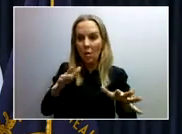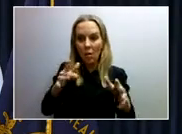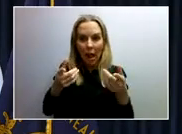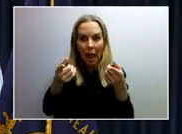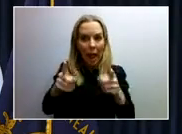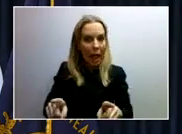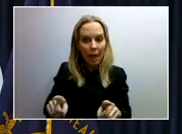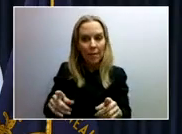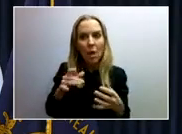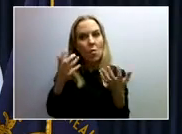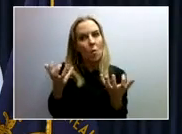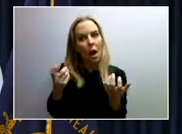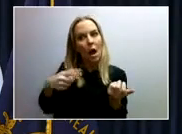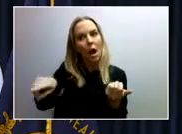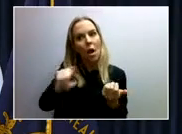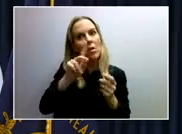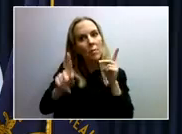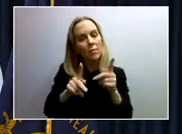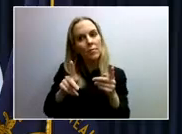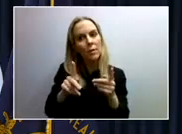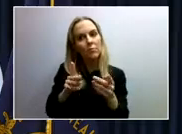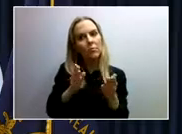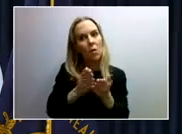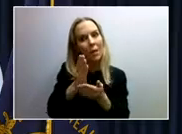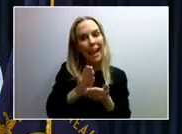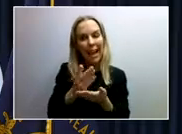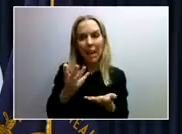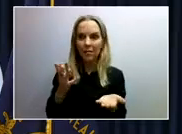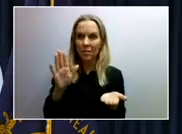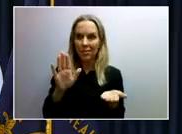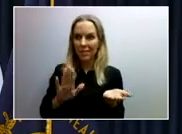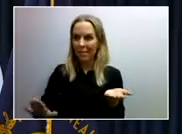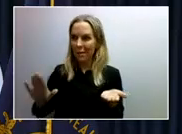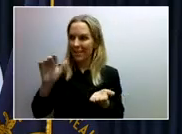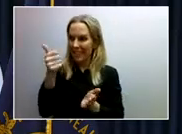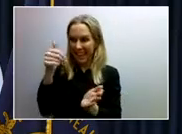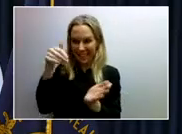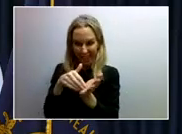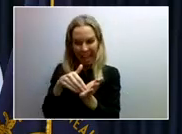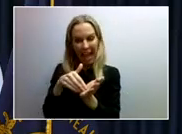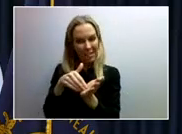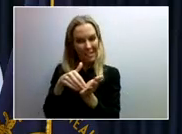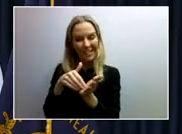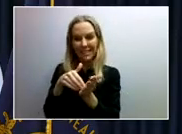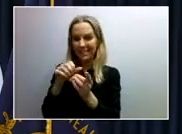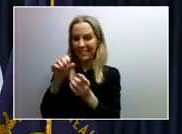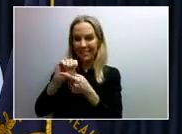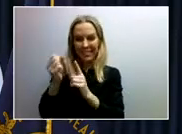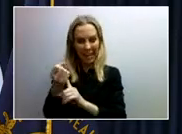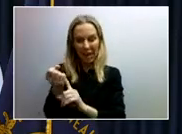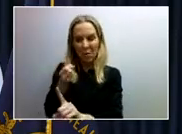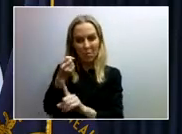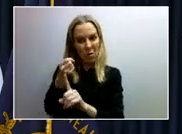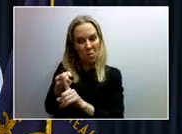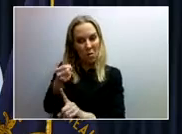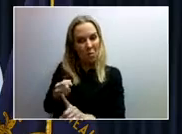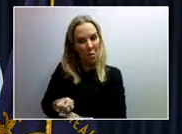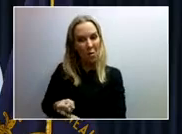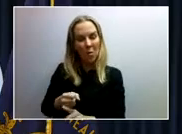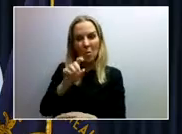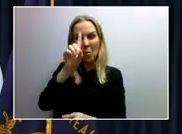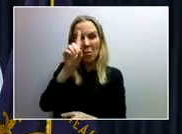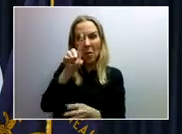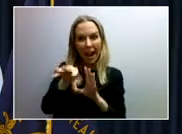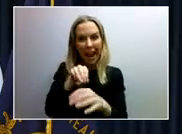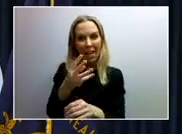people to be okay, but we've had nearly 10,000 cases the last 2 days, and 1 in 4 people that are getting tested are coming